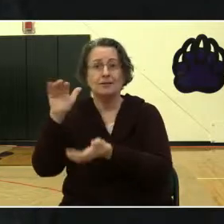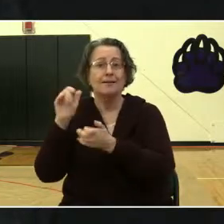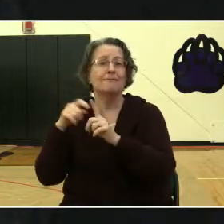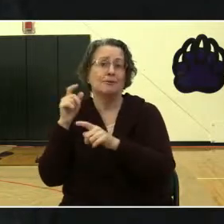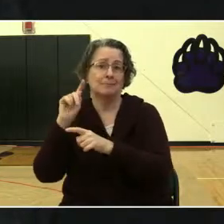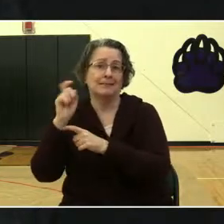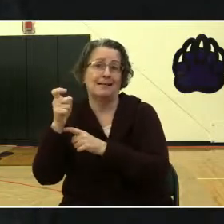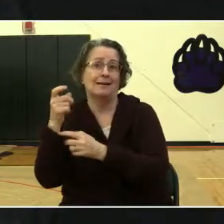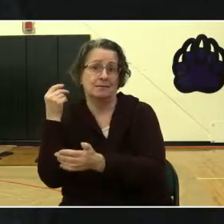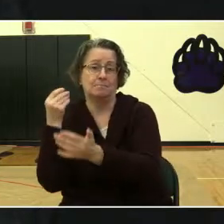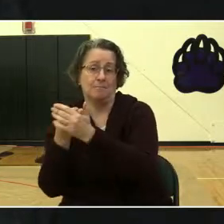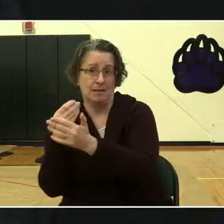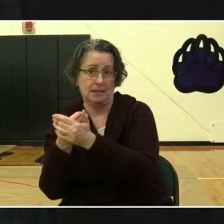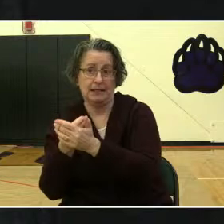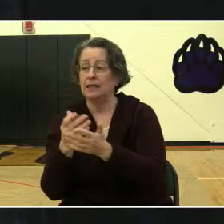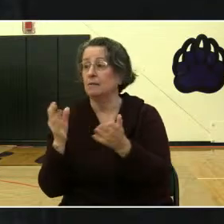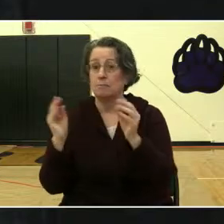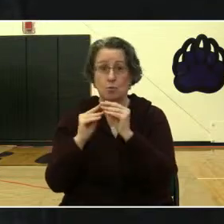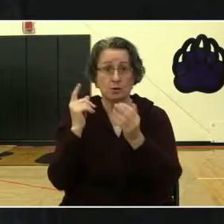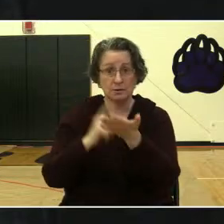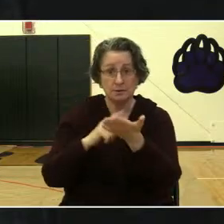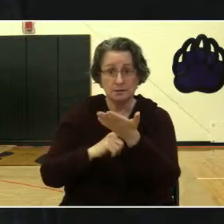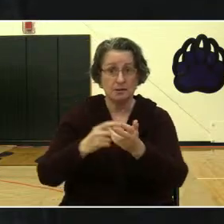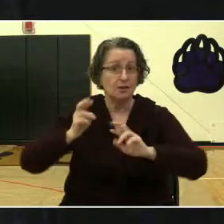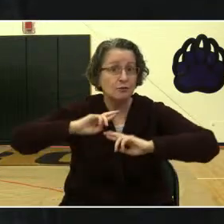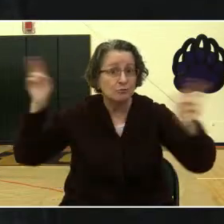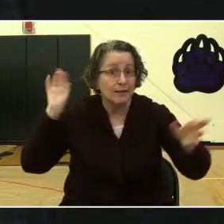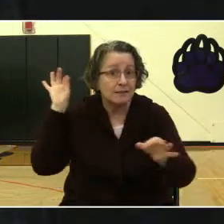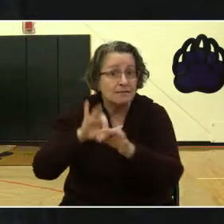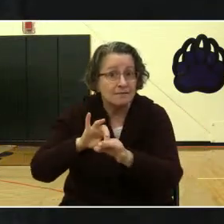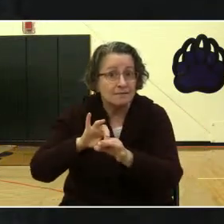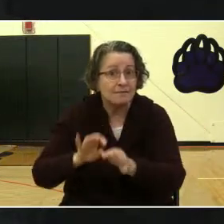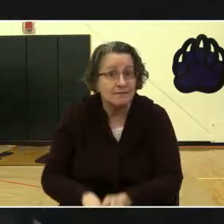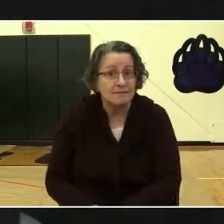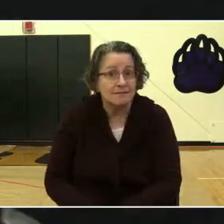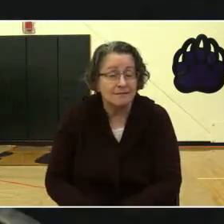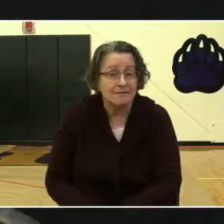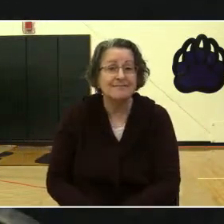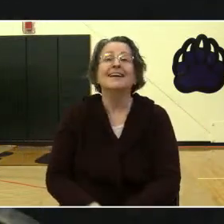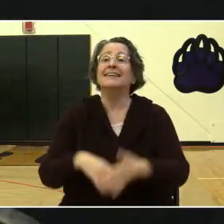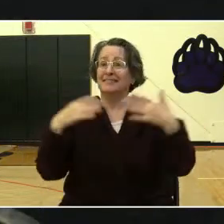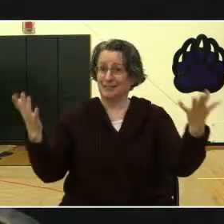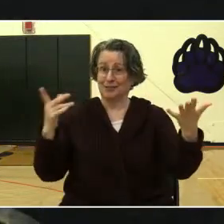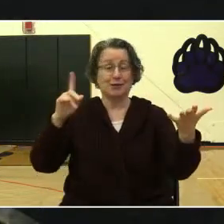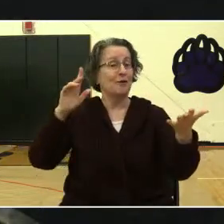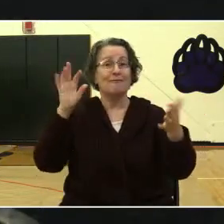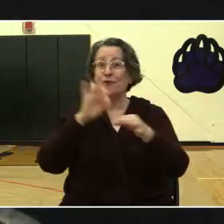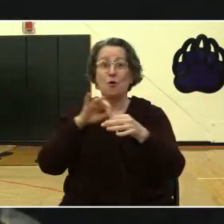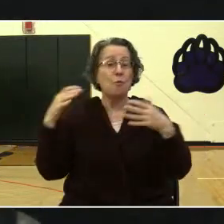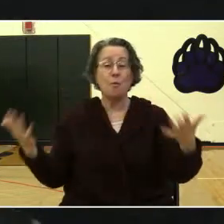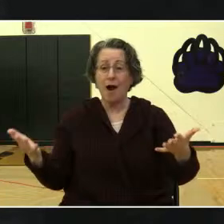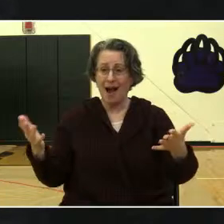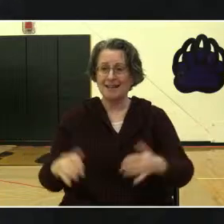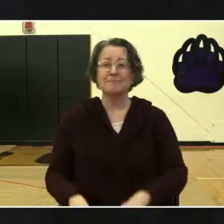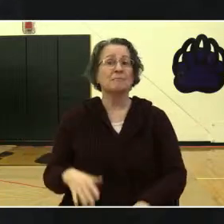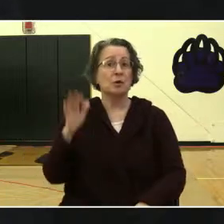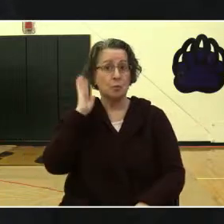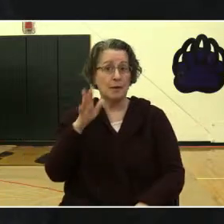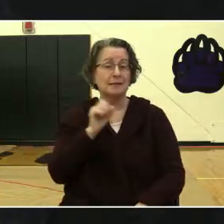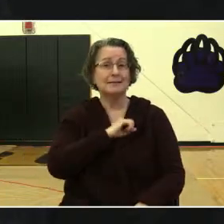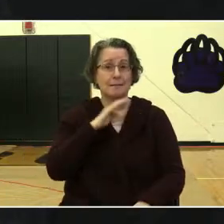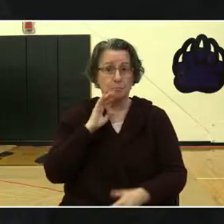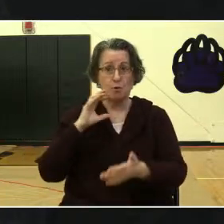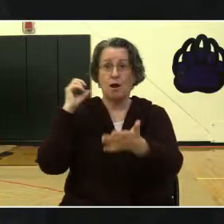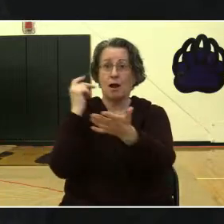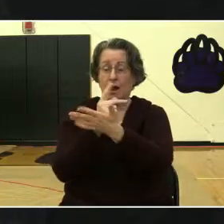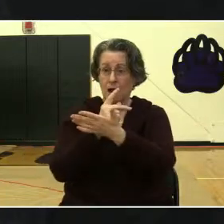there any further discussion are you ready for that question question before the body is whether the select board will be authorized